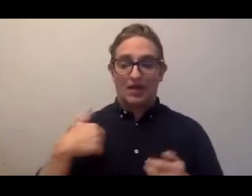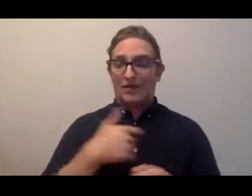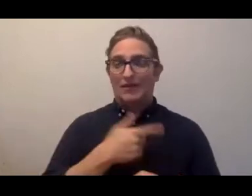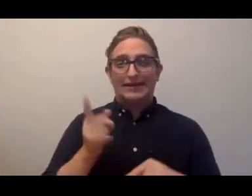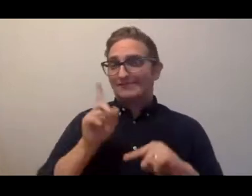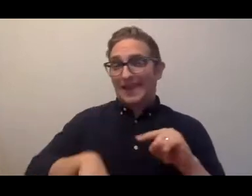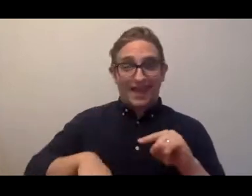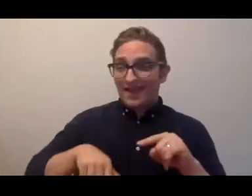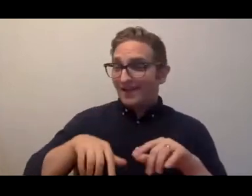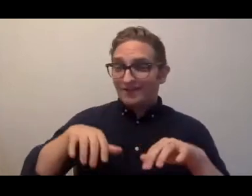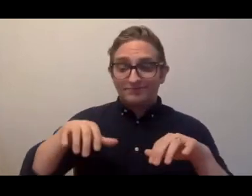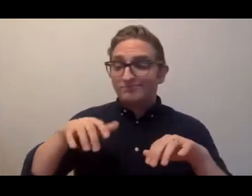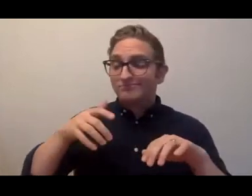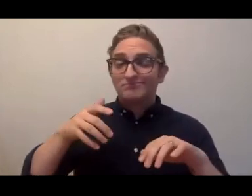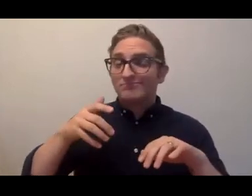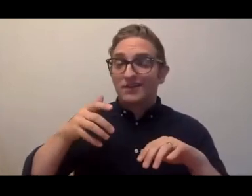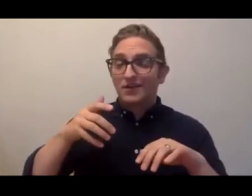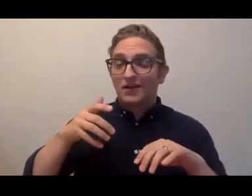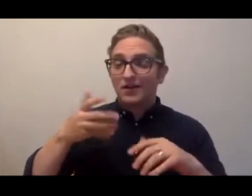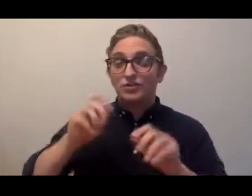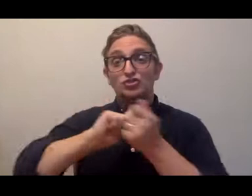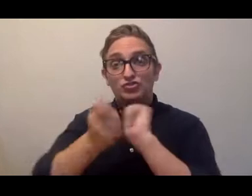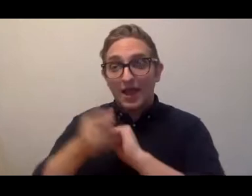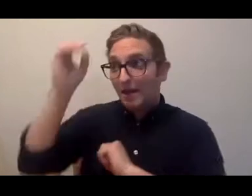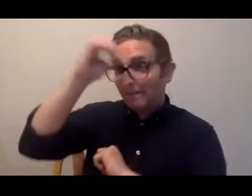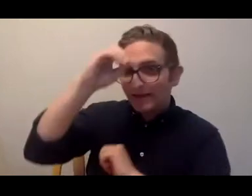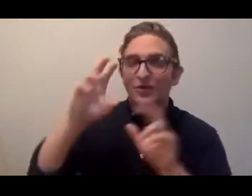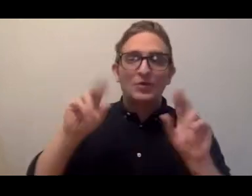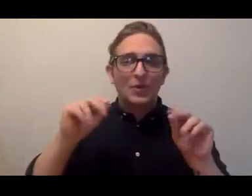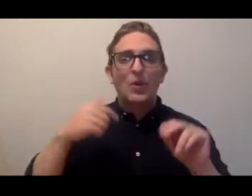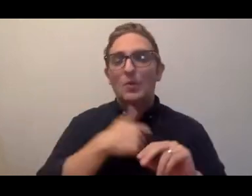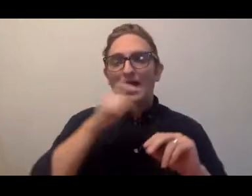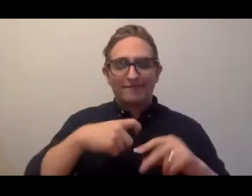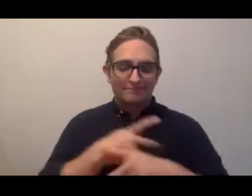Yeah. And to take some time and think about what we can do.